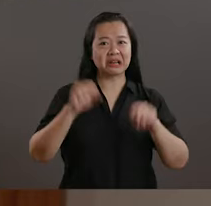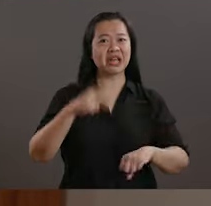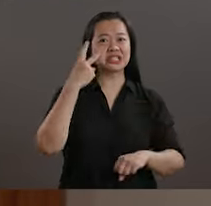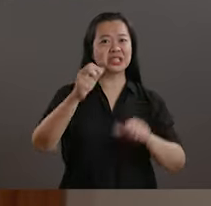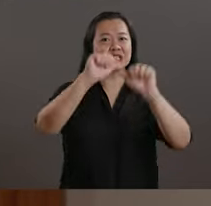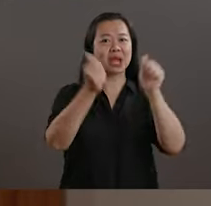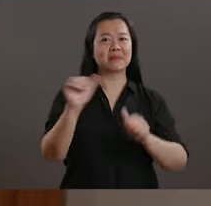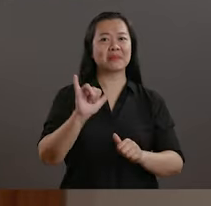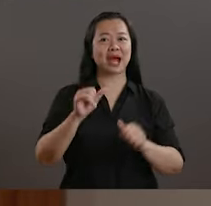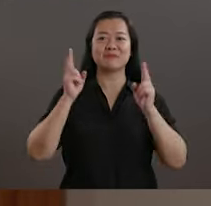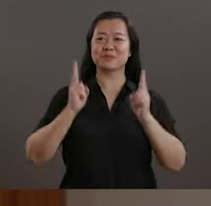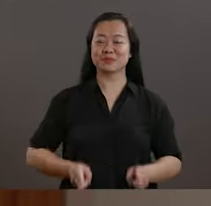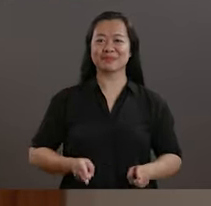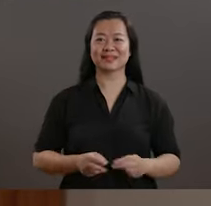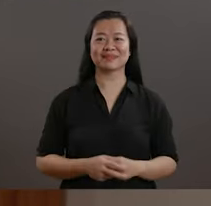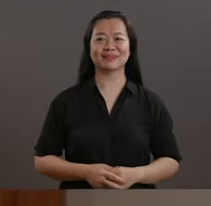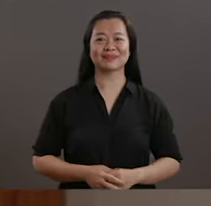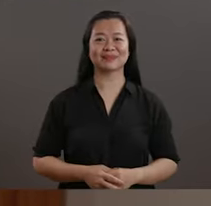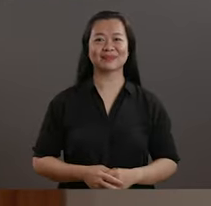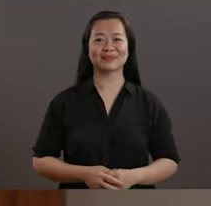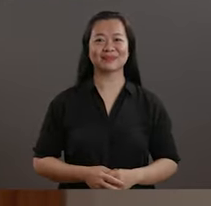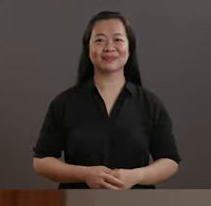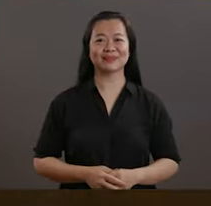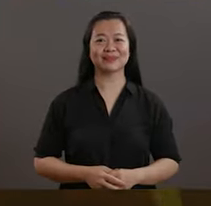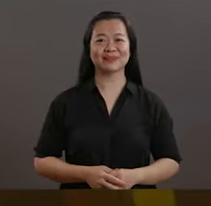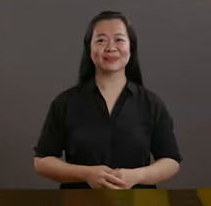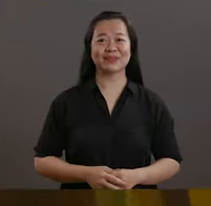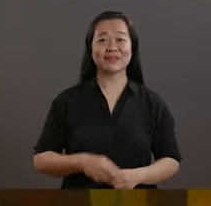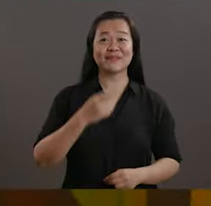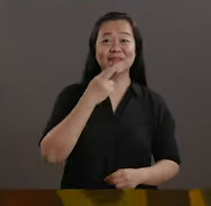closer. Can you see human-like figures?